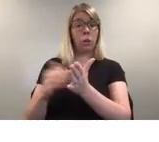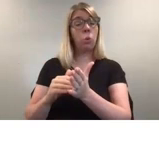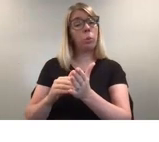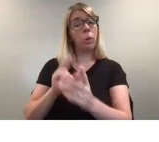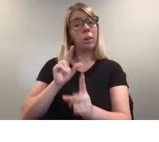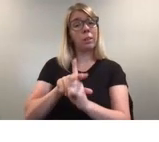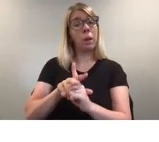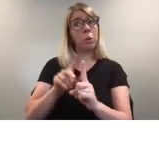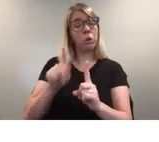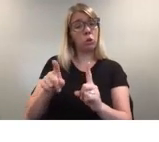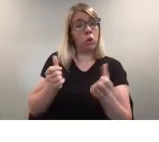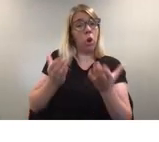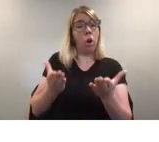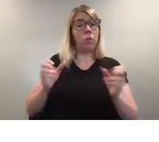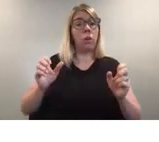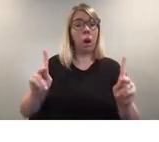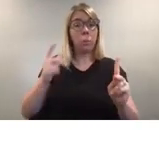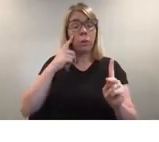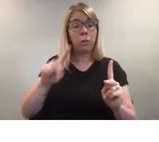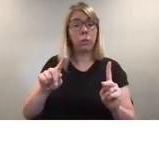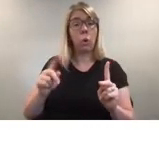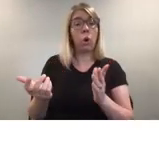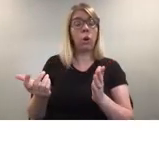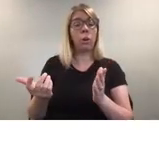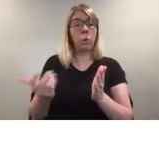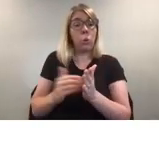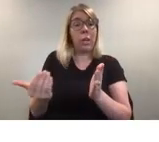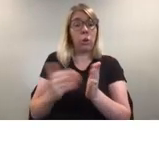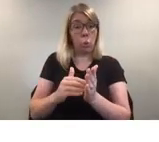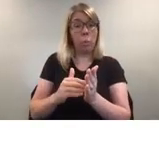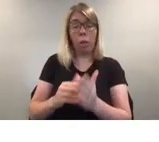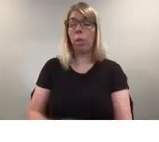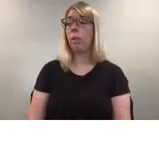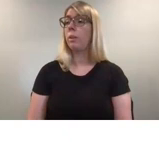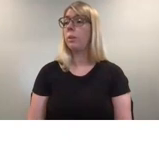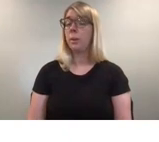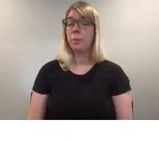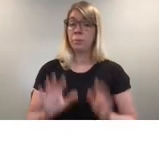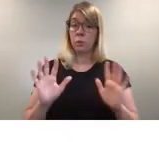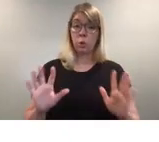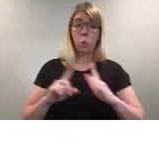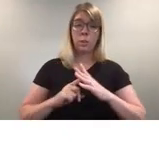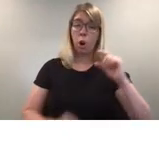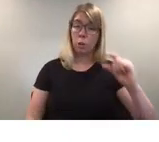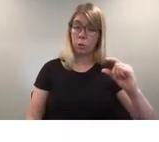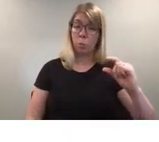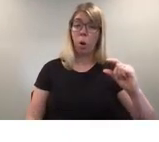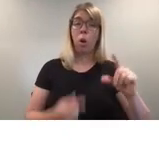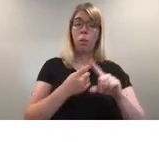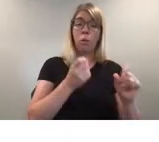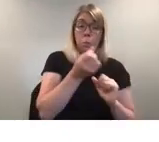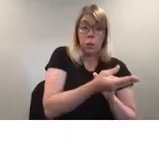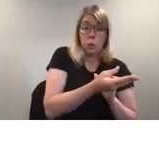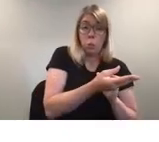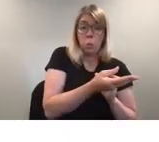transfer. So let's look at some examples for just starting small from moving from disposable to renewable assignments.